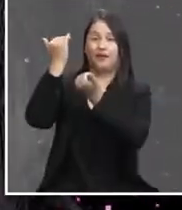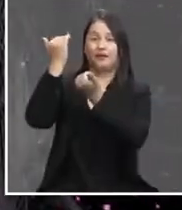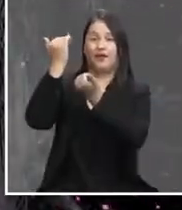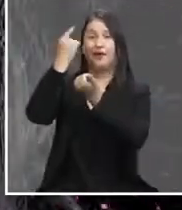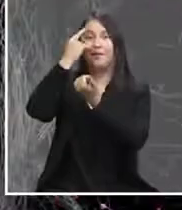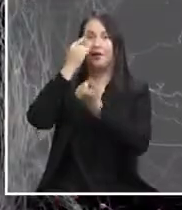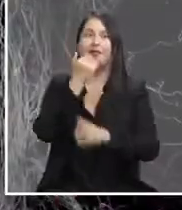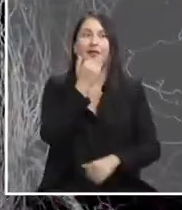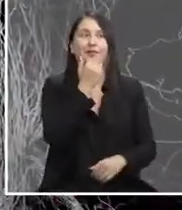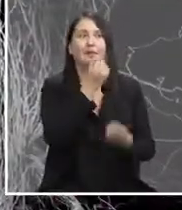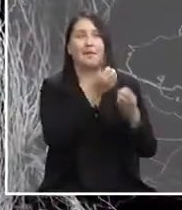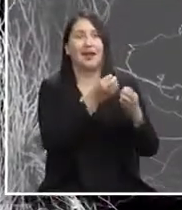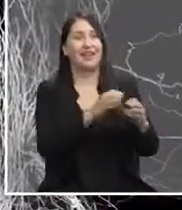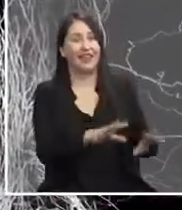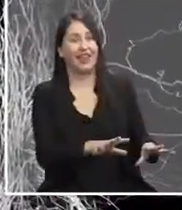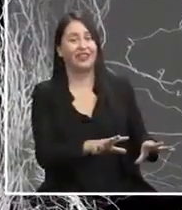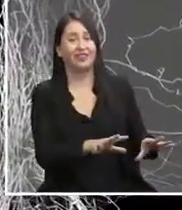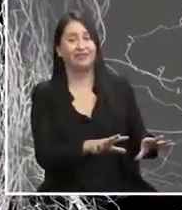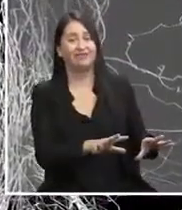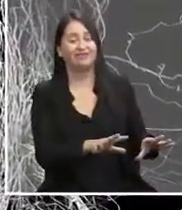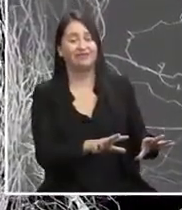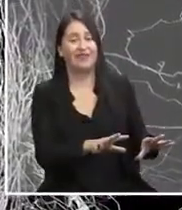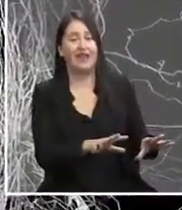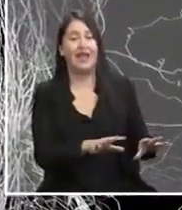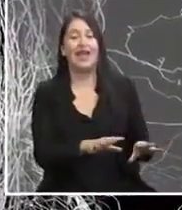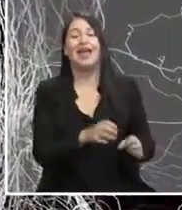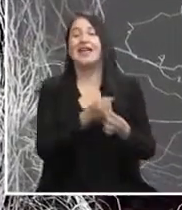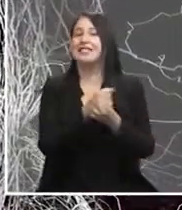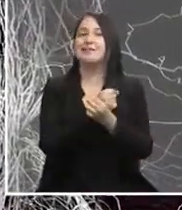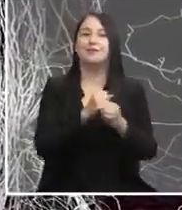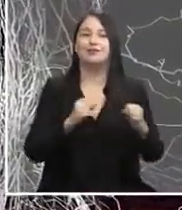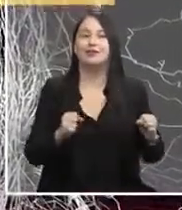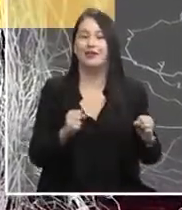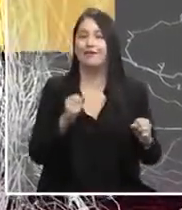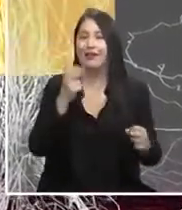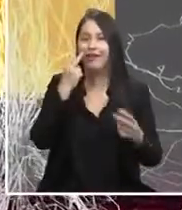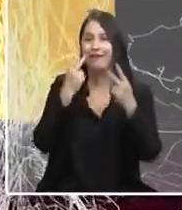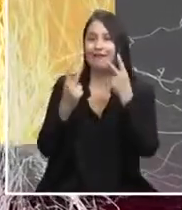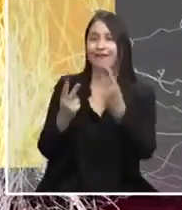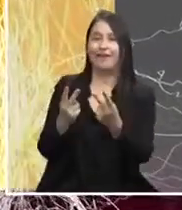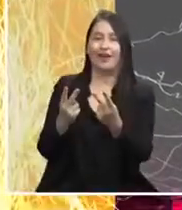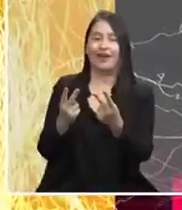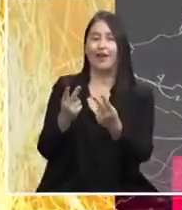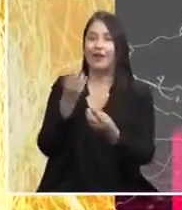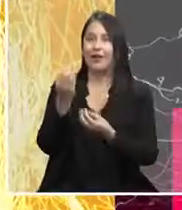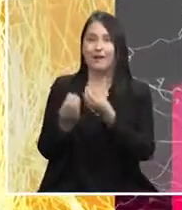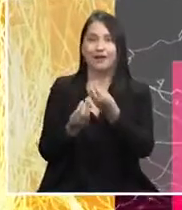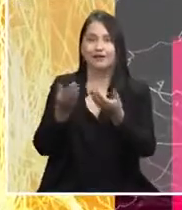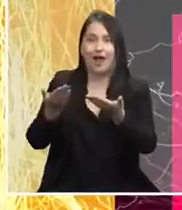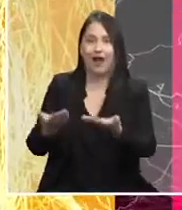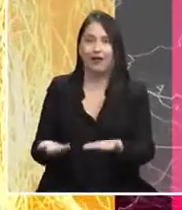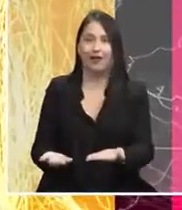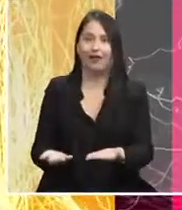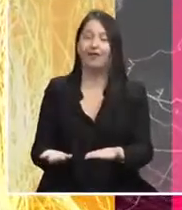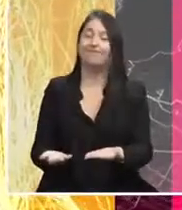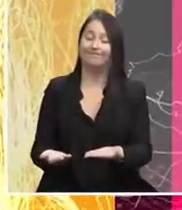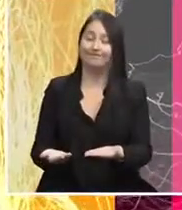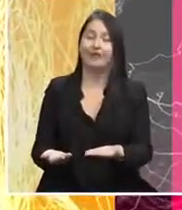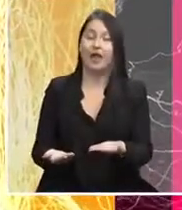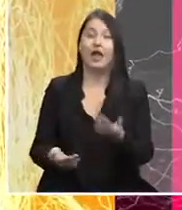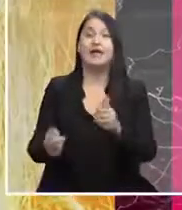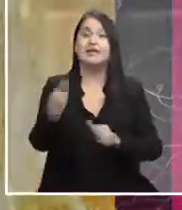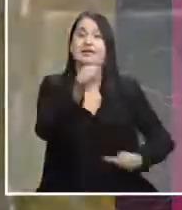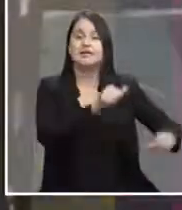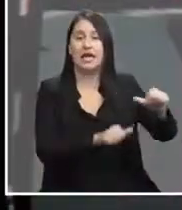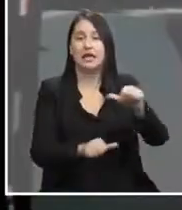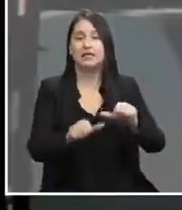see a few cold, hard facts. The science has consistently held true. Those predictions